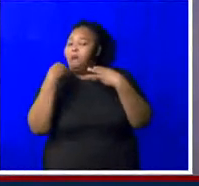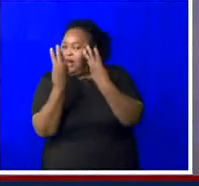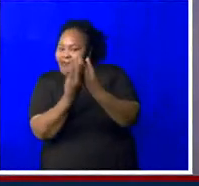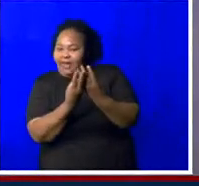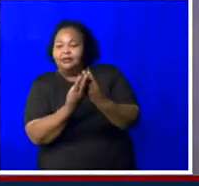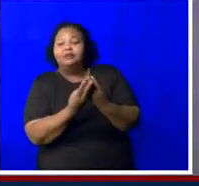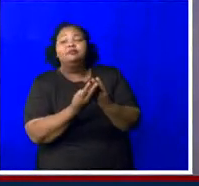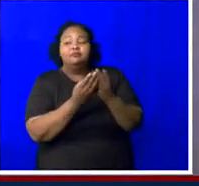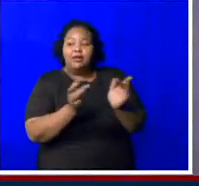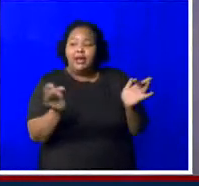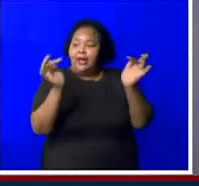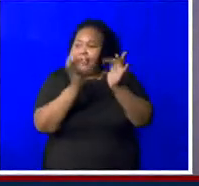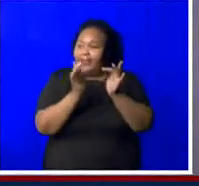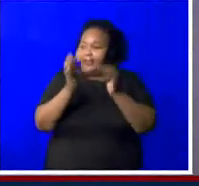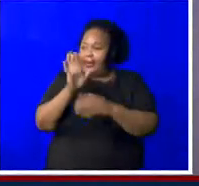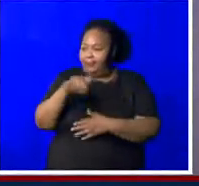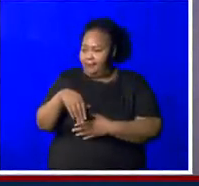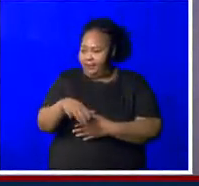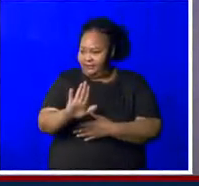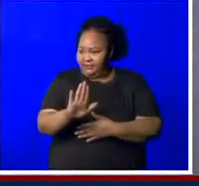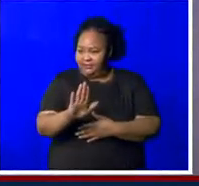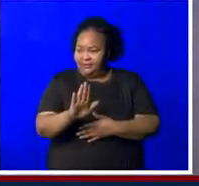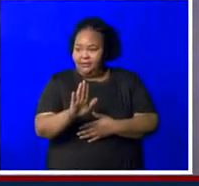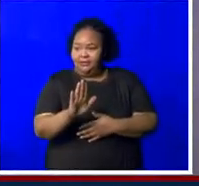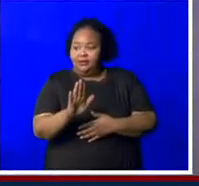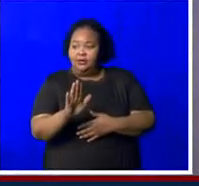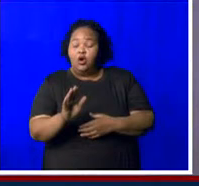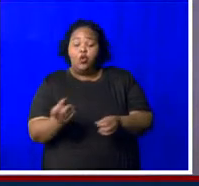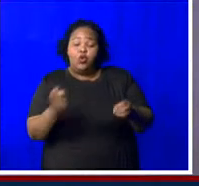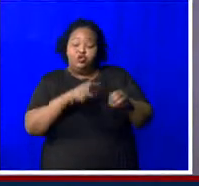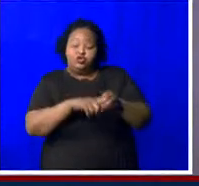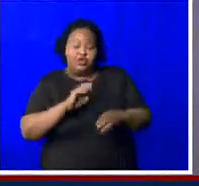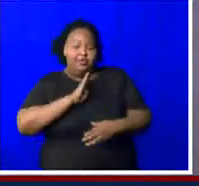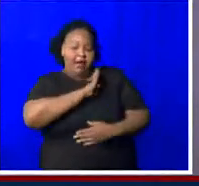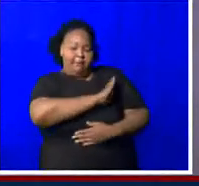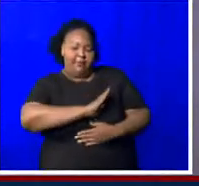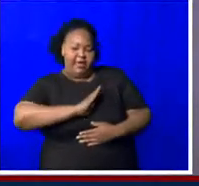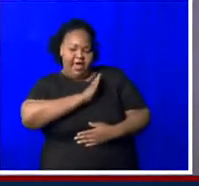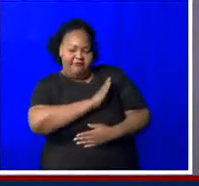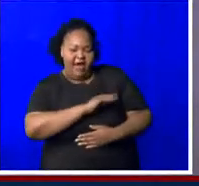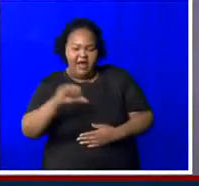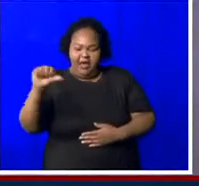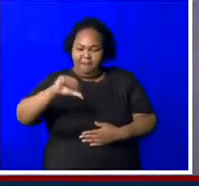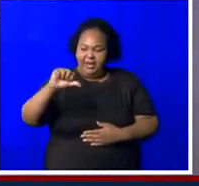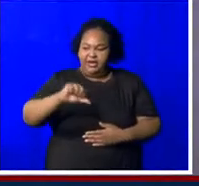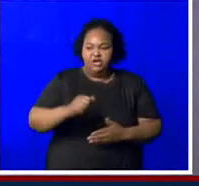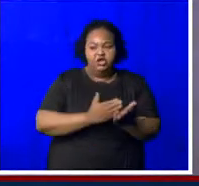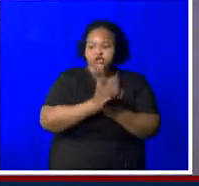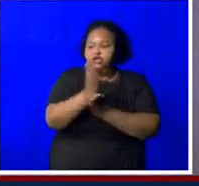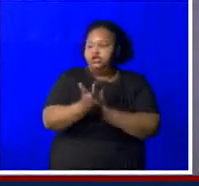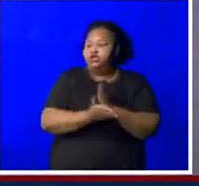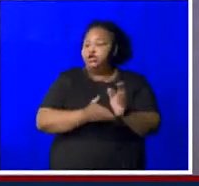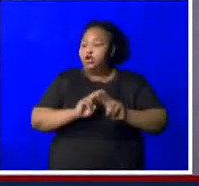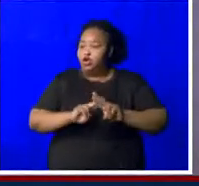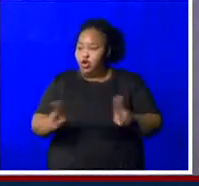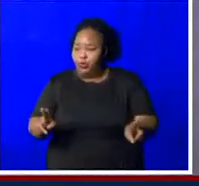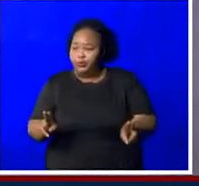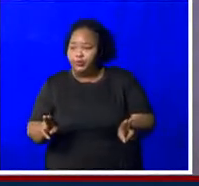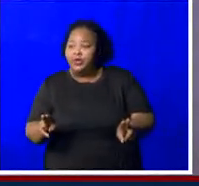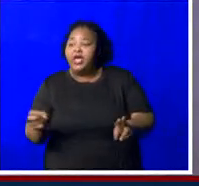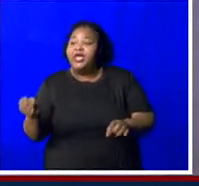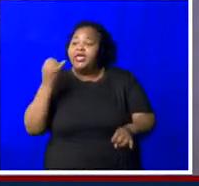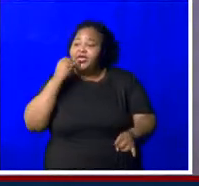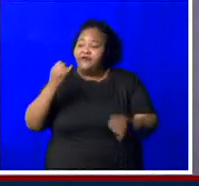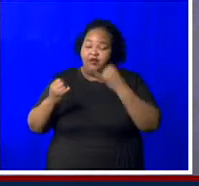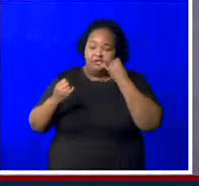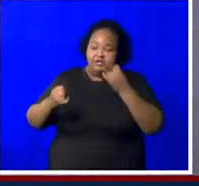good, not for anything bad. Make sure that they enrich you with knowledge. Make sure that they